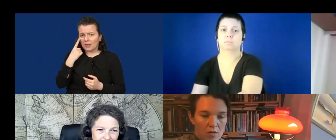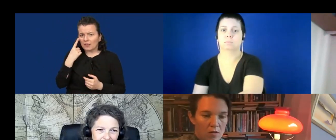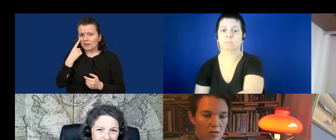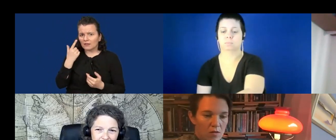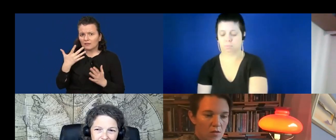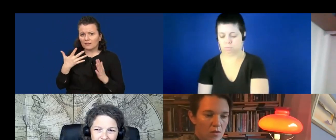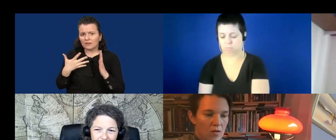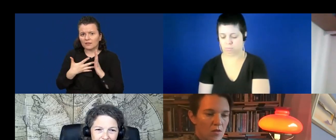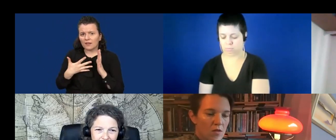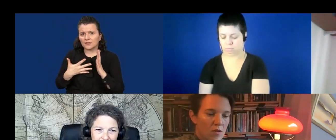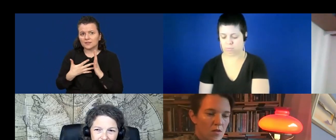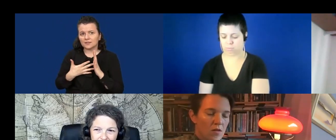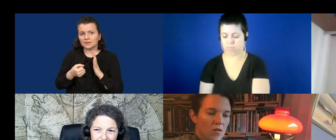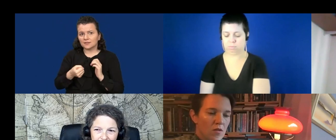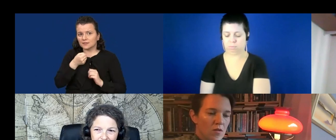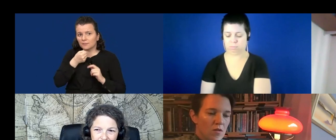microphone, perhaps?